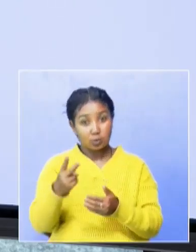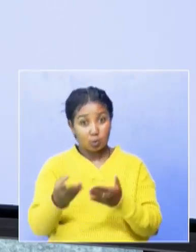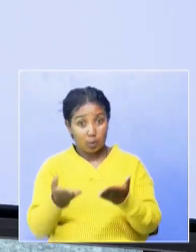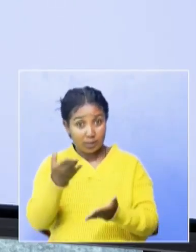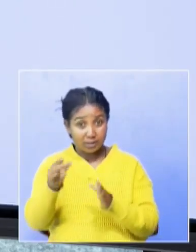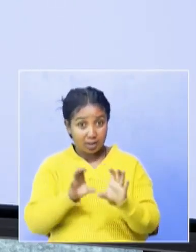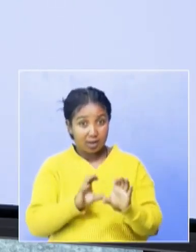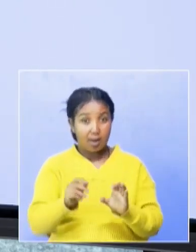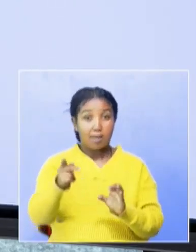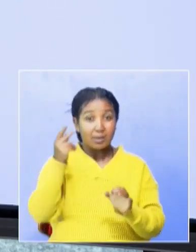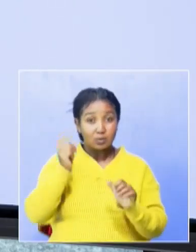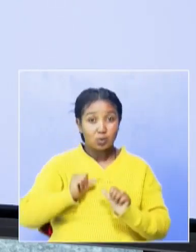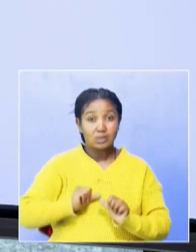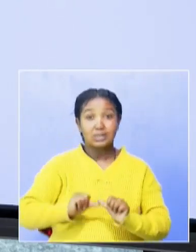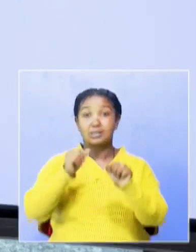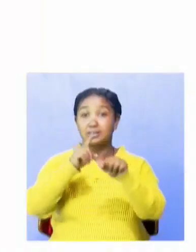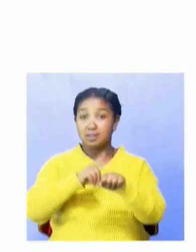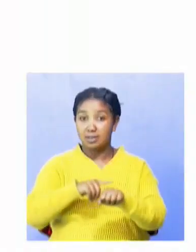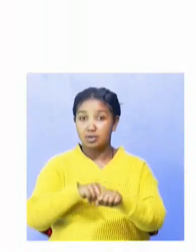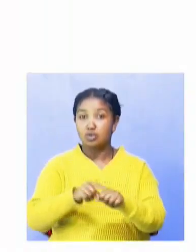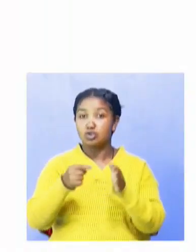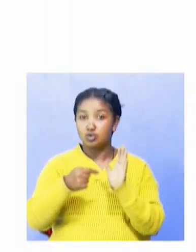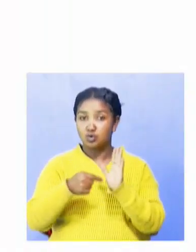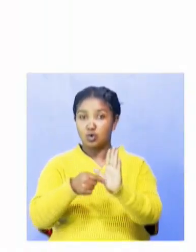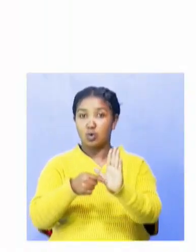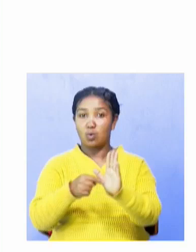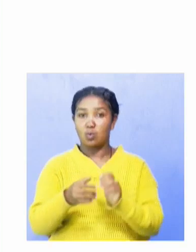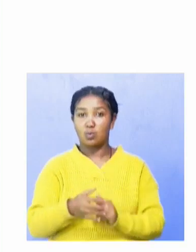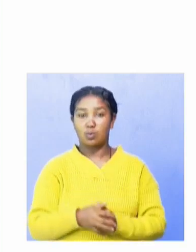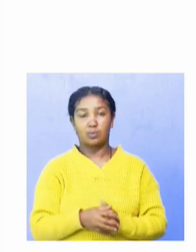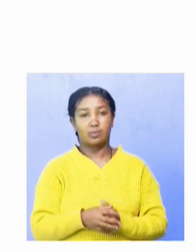can use past continuous tense to show